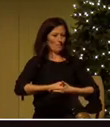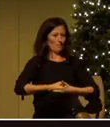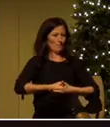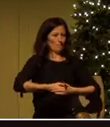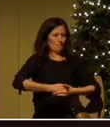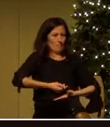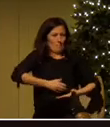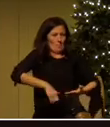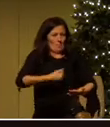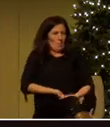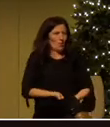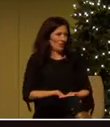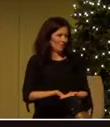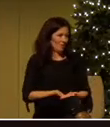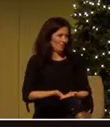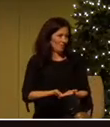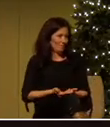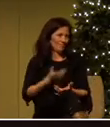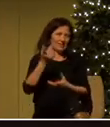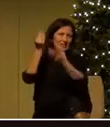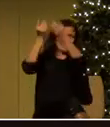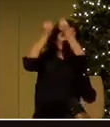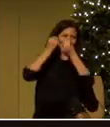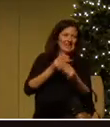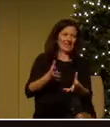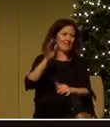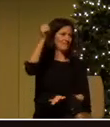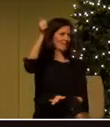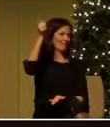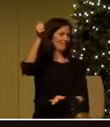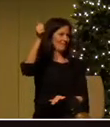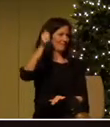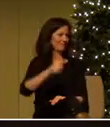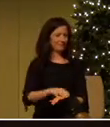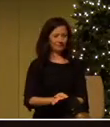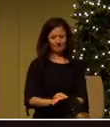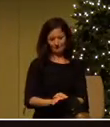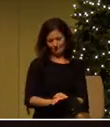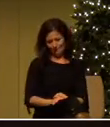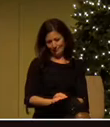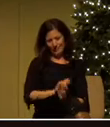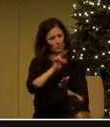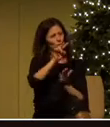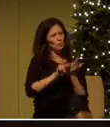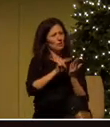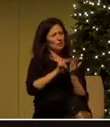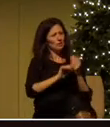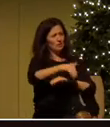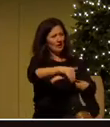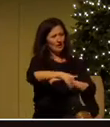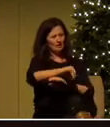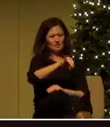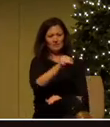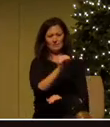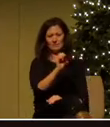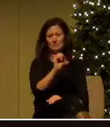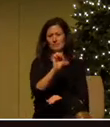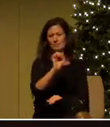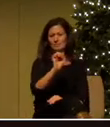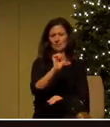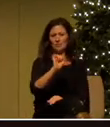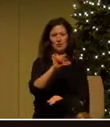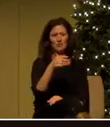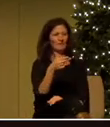of Himself to us. We read tonight about Joseph. He was engaged to